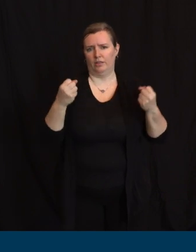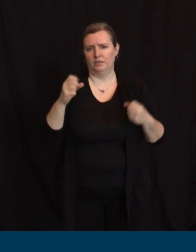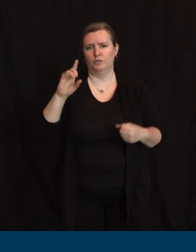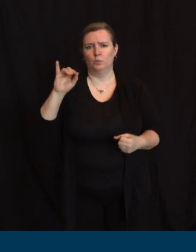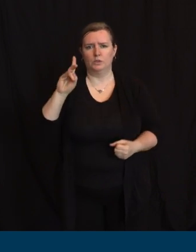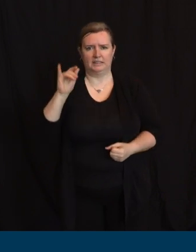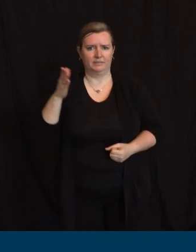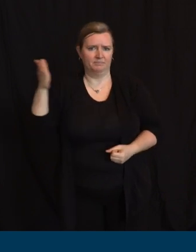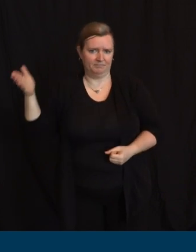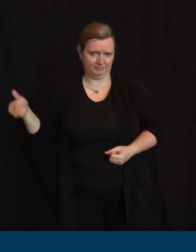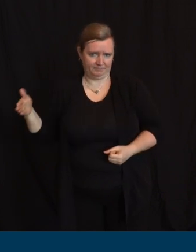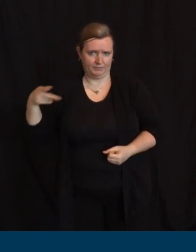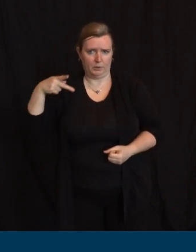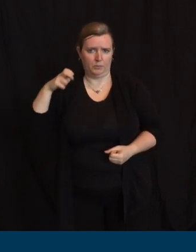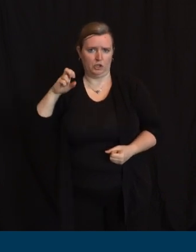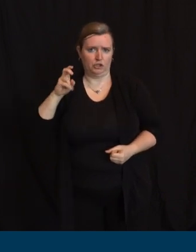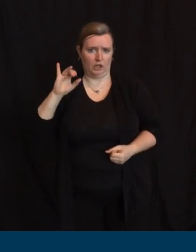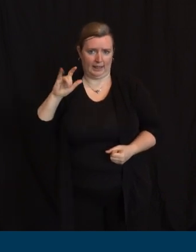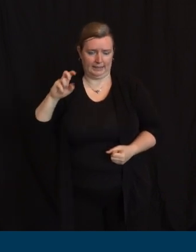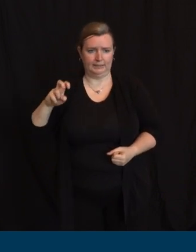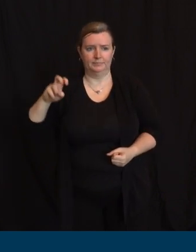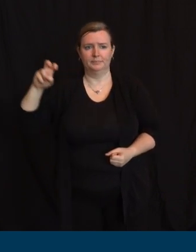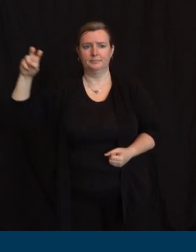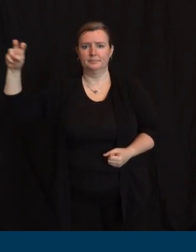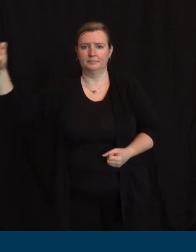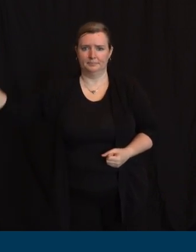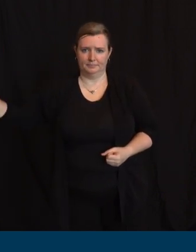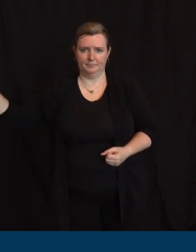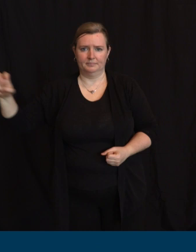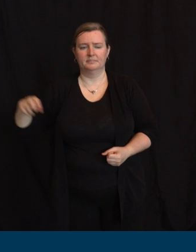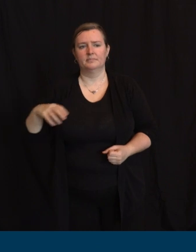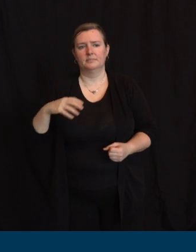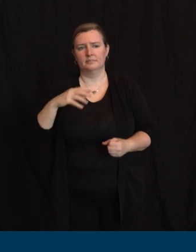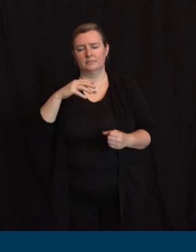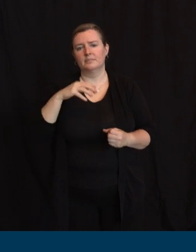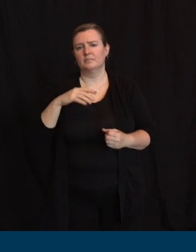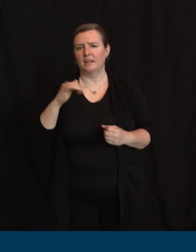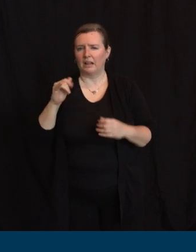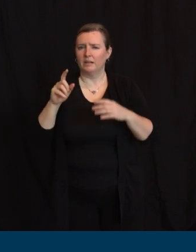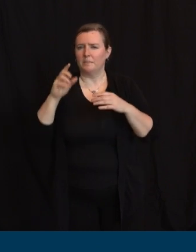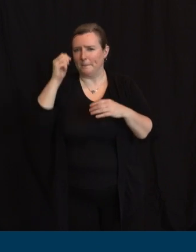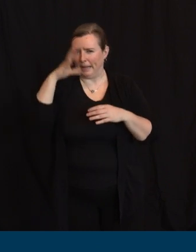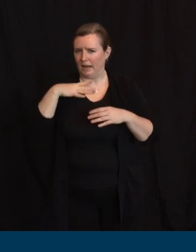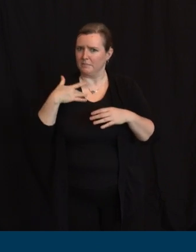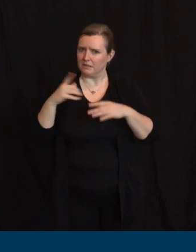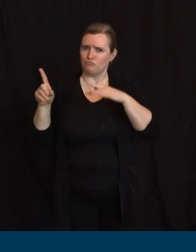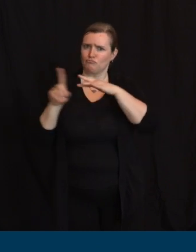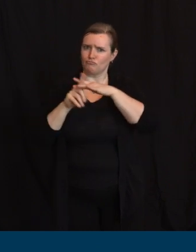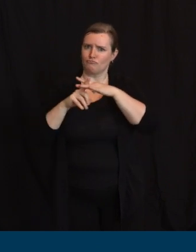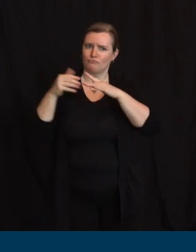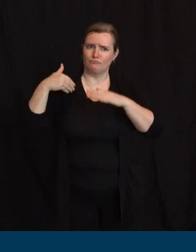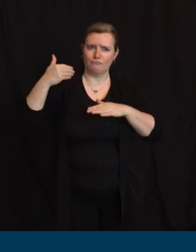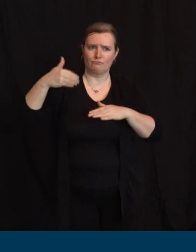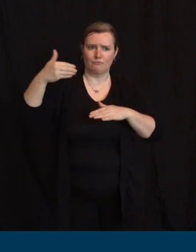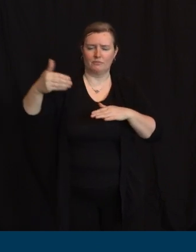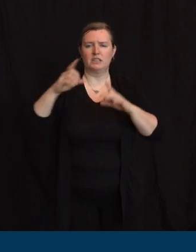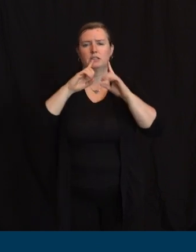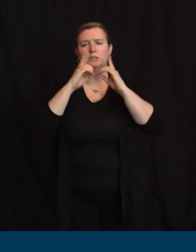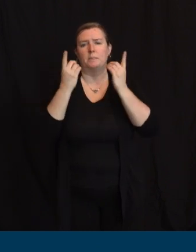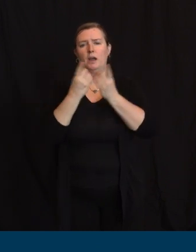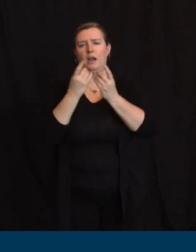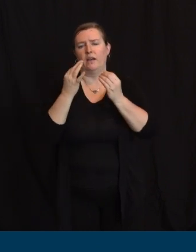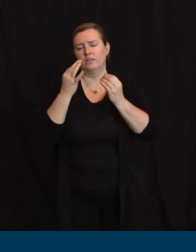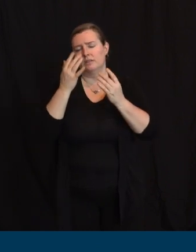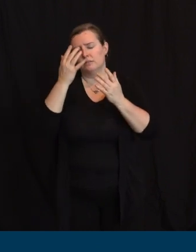right, a guy who's slowly creeping into that same category, also from the Department of Health, Communicable Disease Service Medical